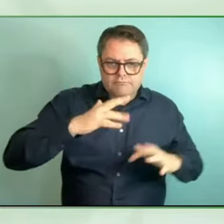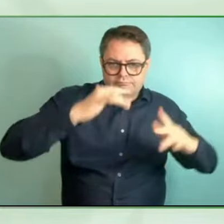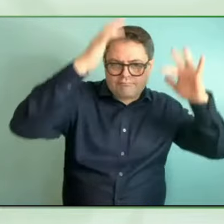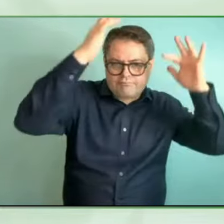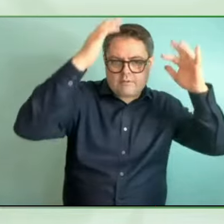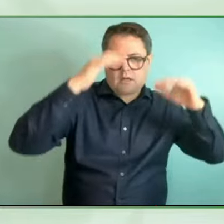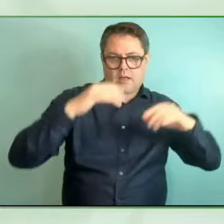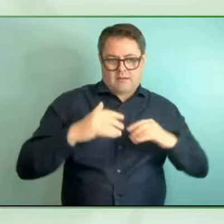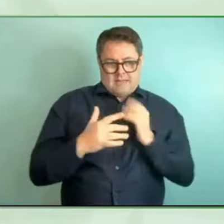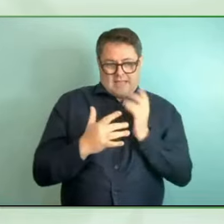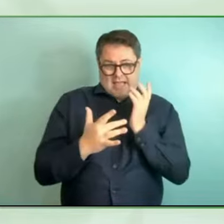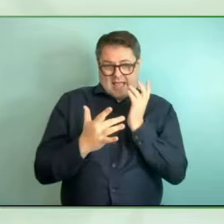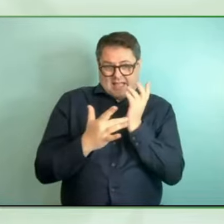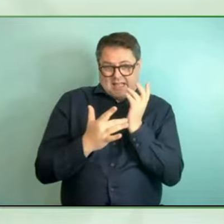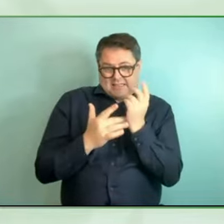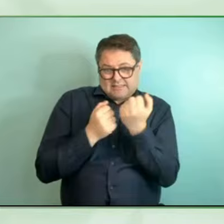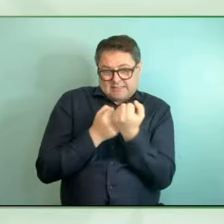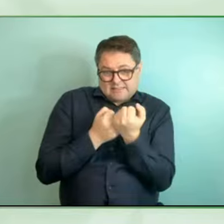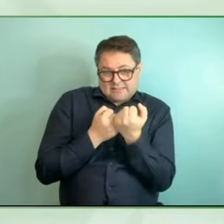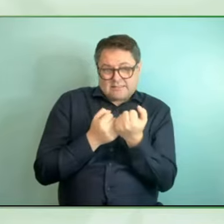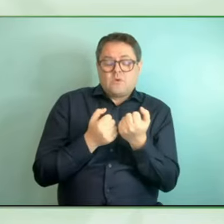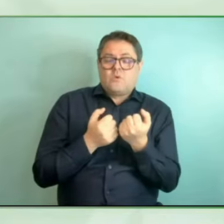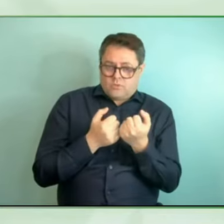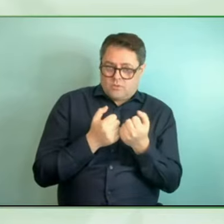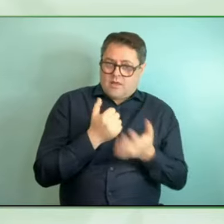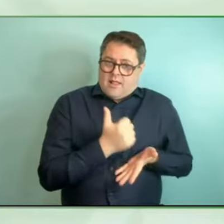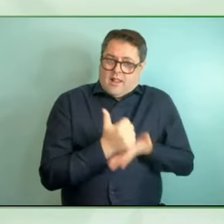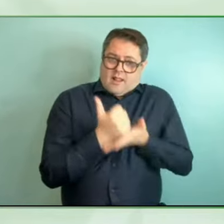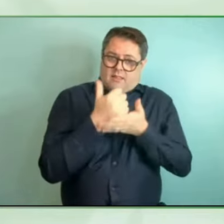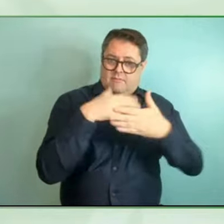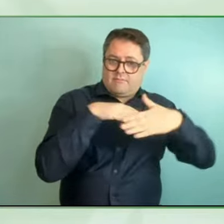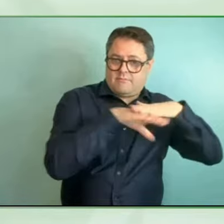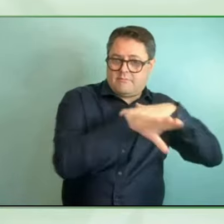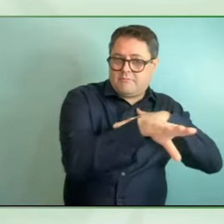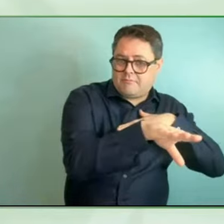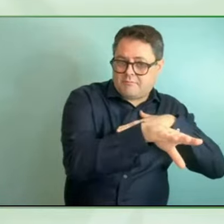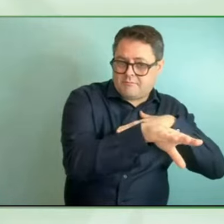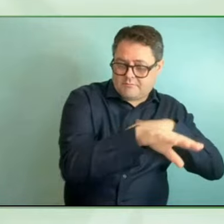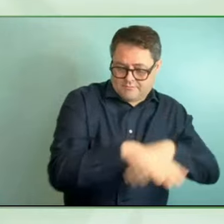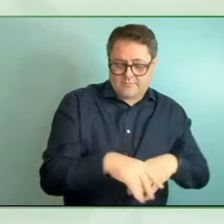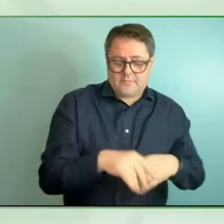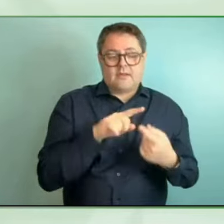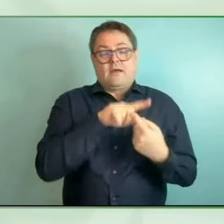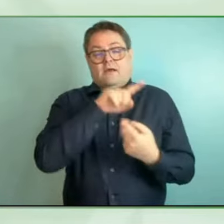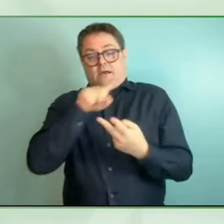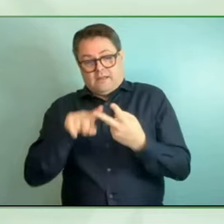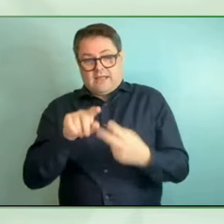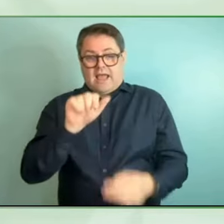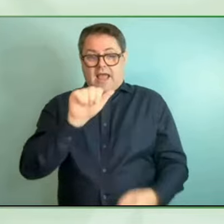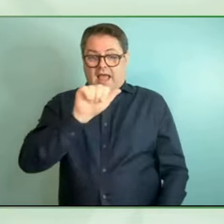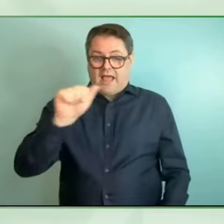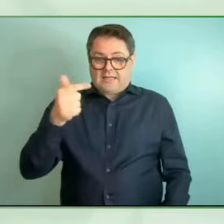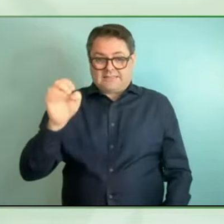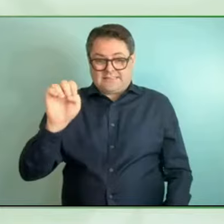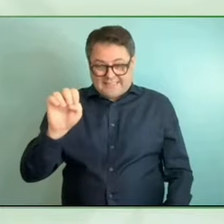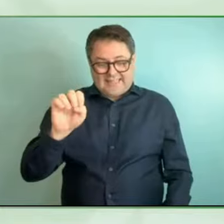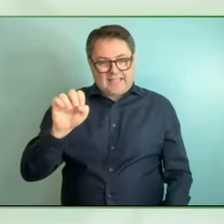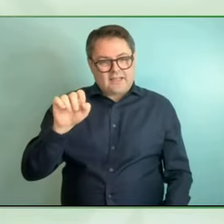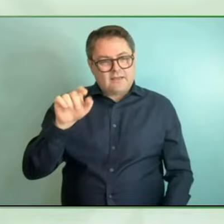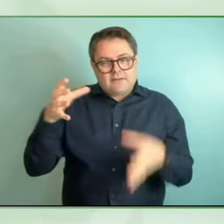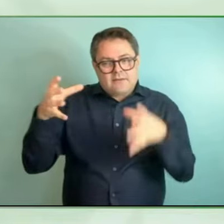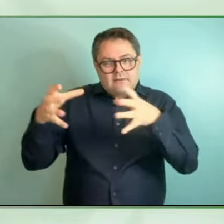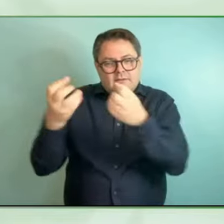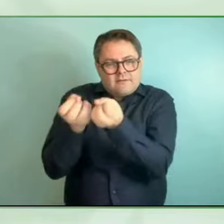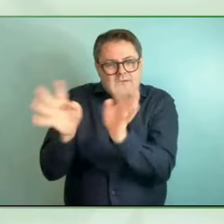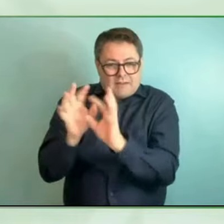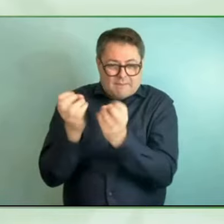On the other side, in this association, a lot of members are academics themselves, and many of